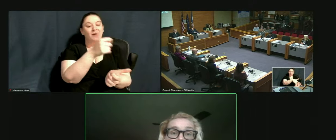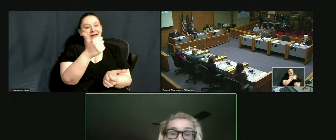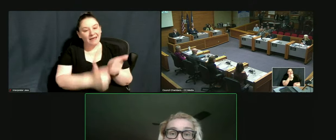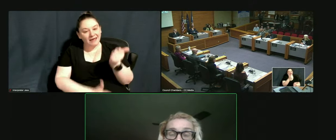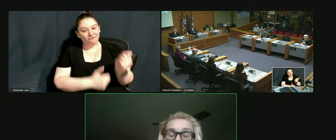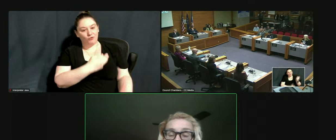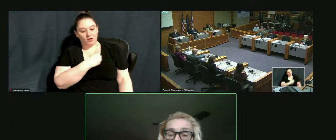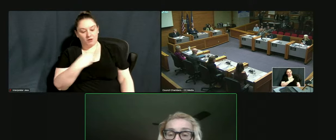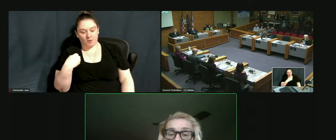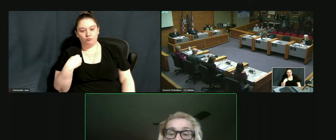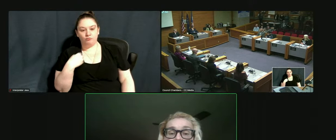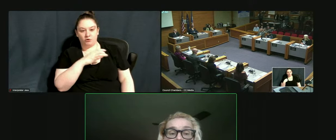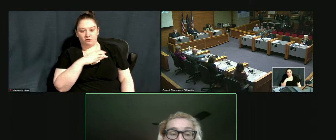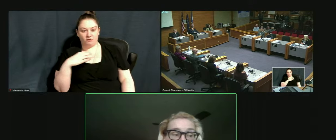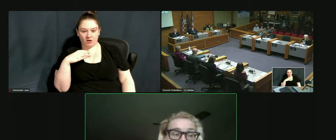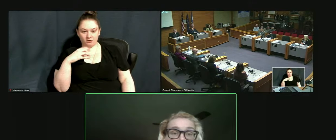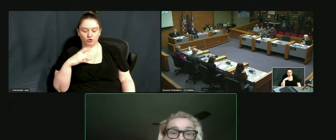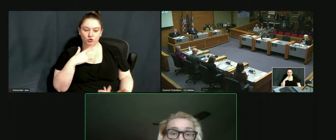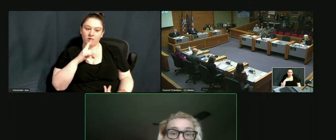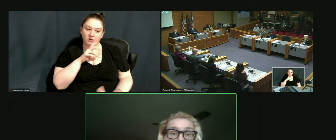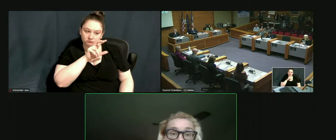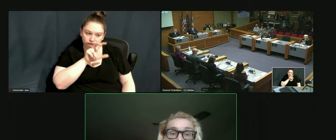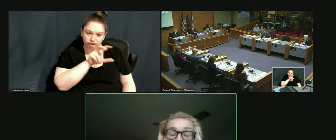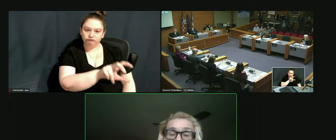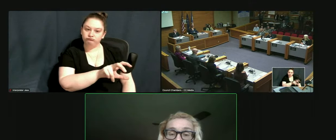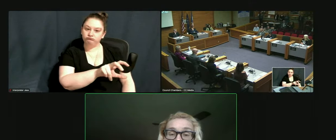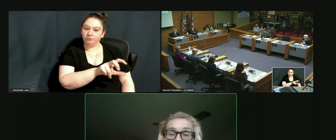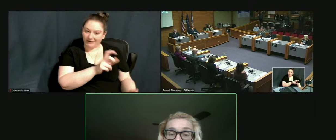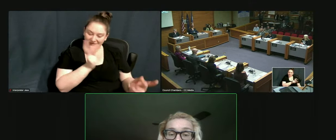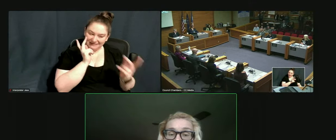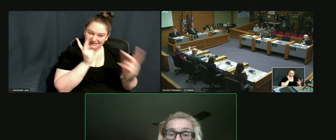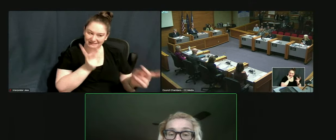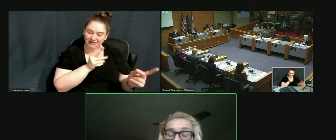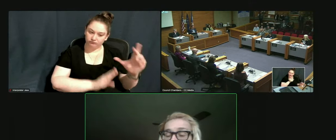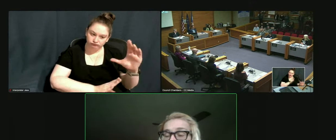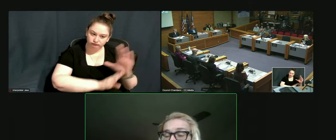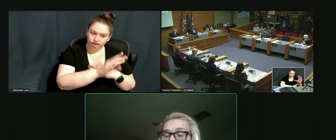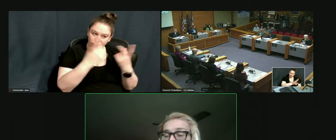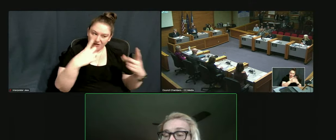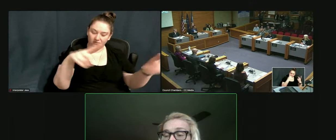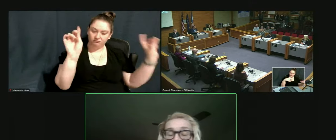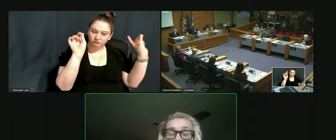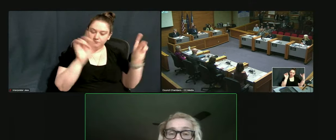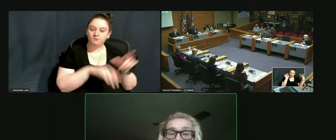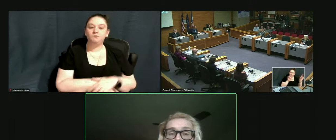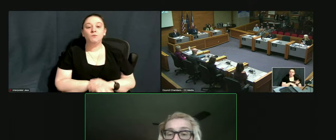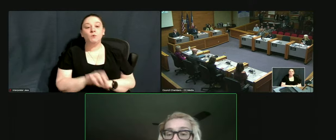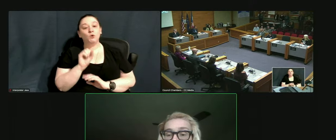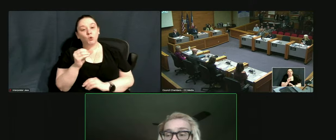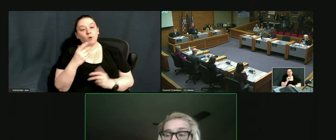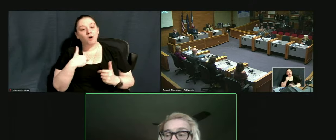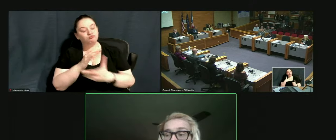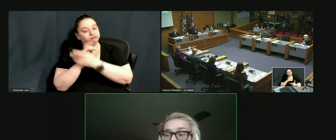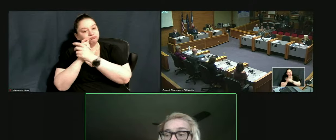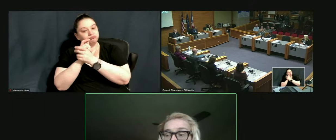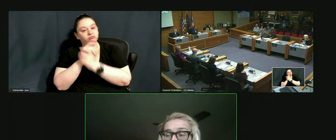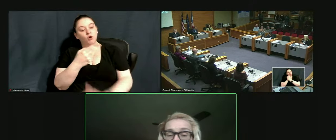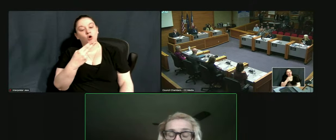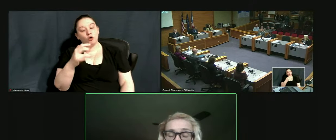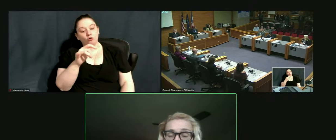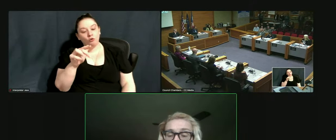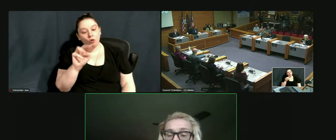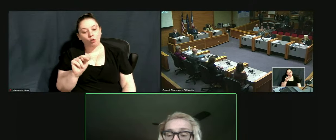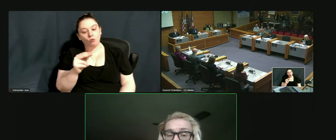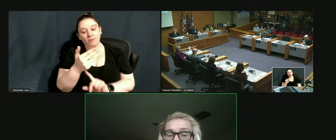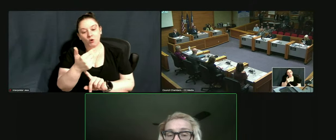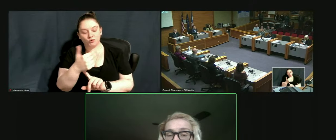has a vested interest in seeing downtown thrive. So I really want to congratulate the Holman Hotel on their